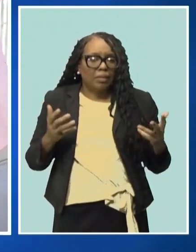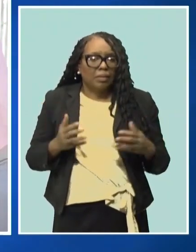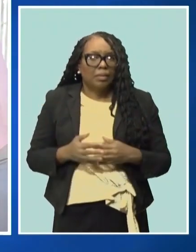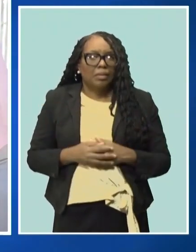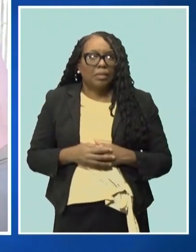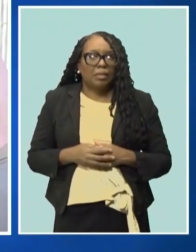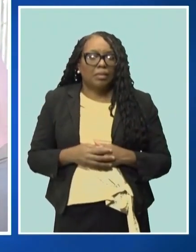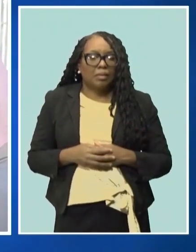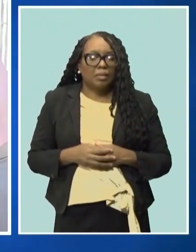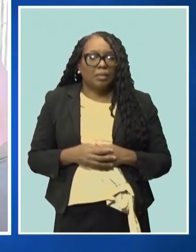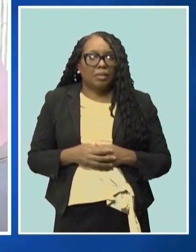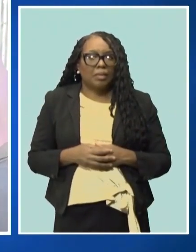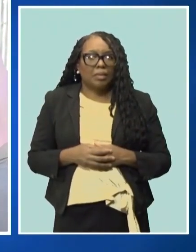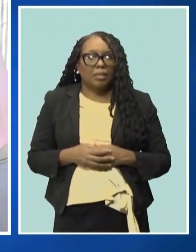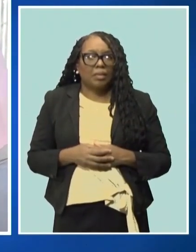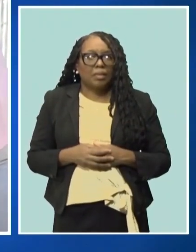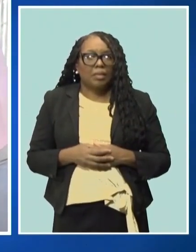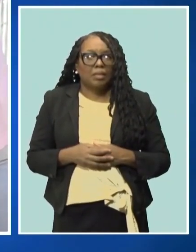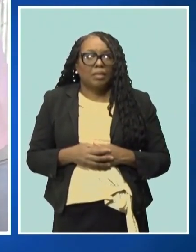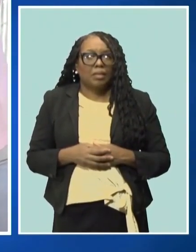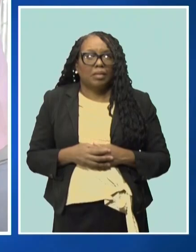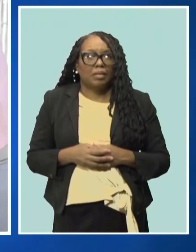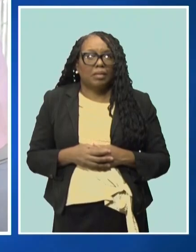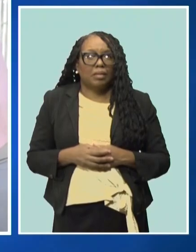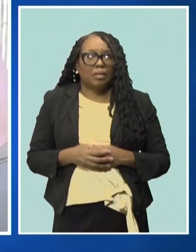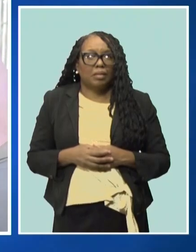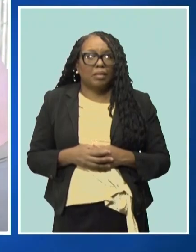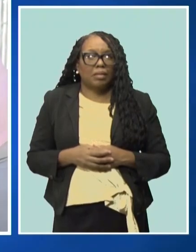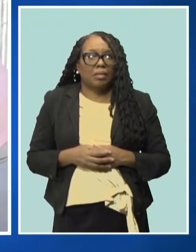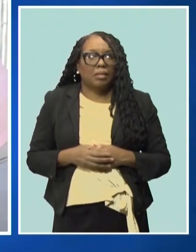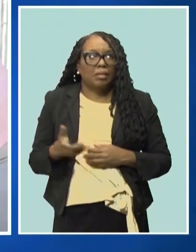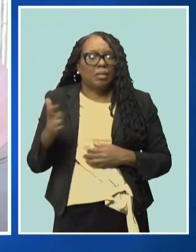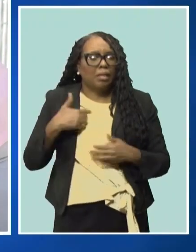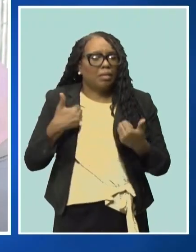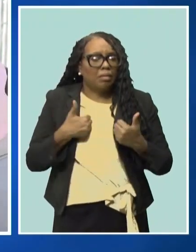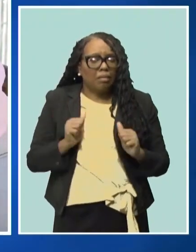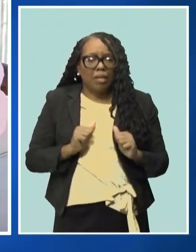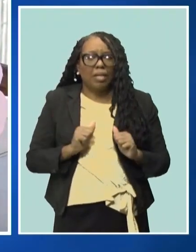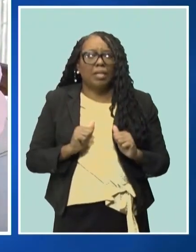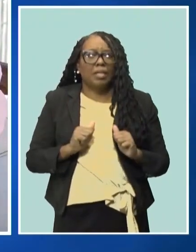I'm just trying asking God for faith